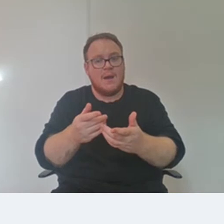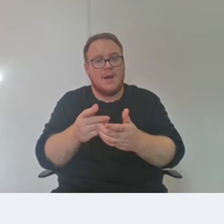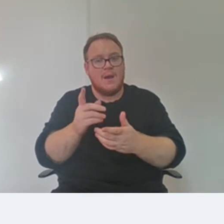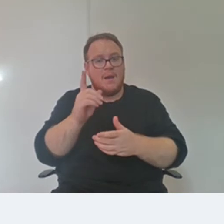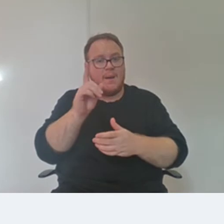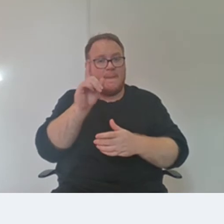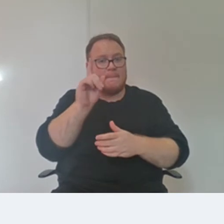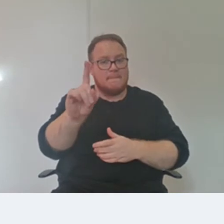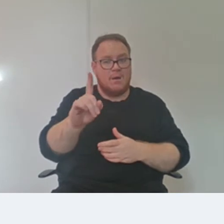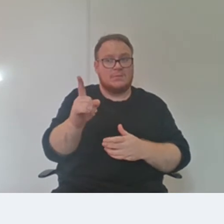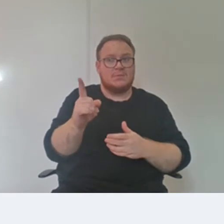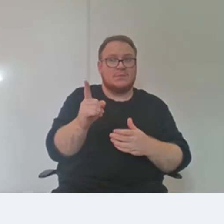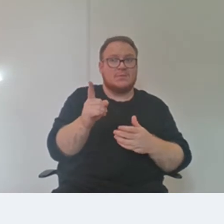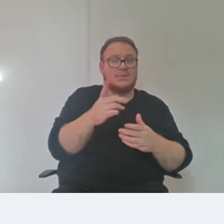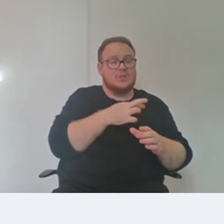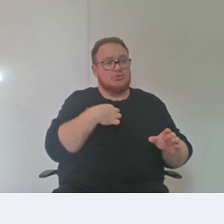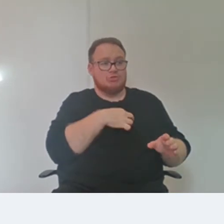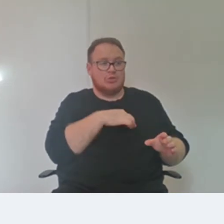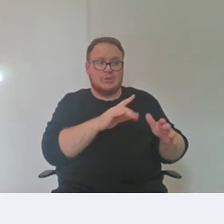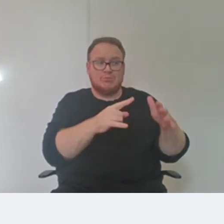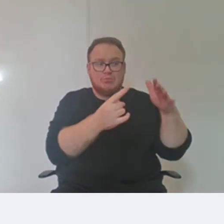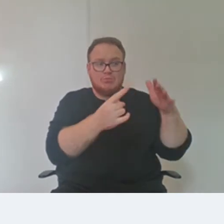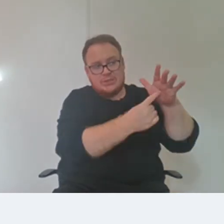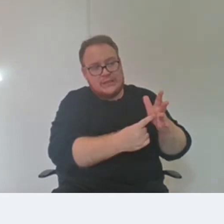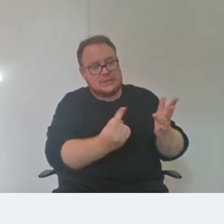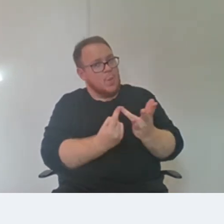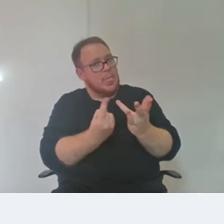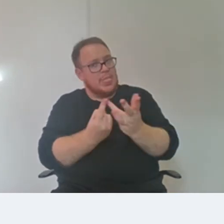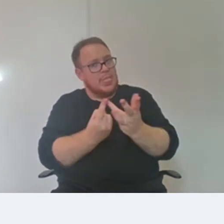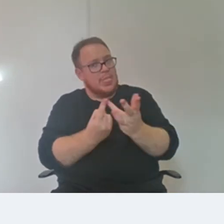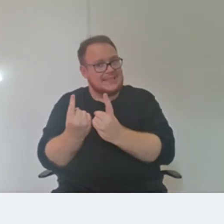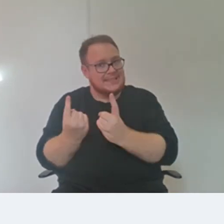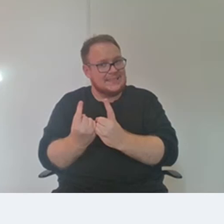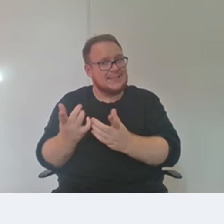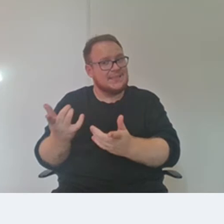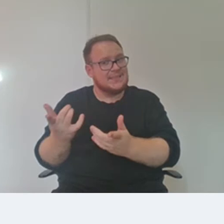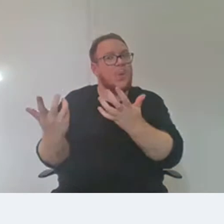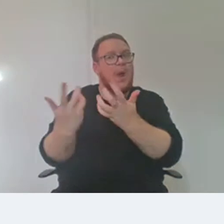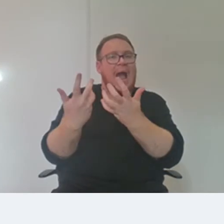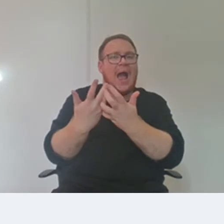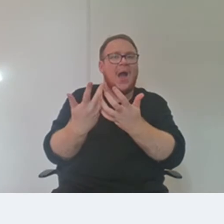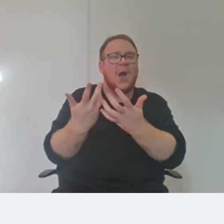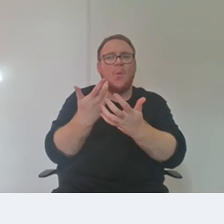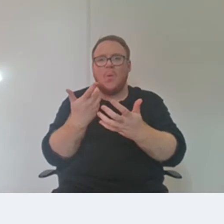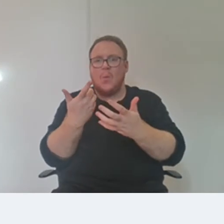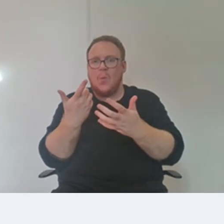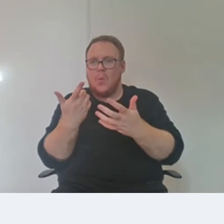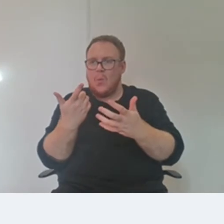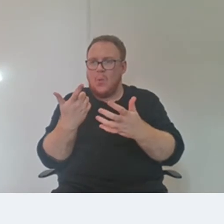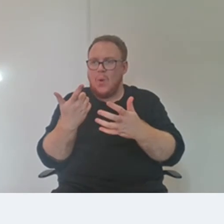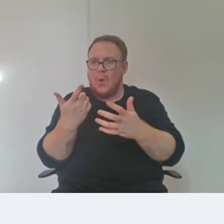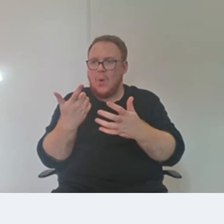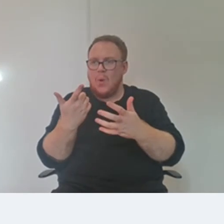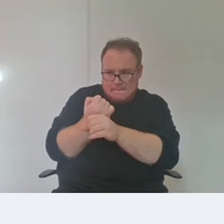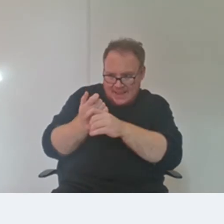prioritise other things. Now, how are you going to maintain, rather similar to the last question,